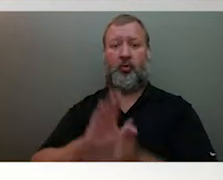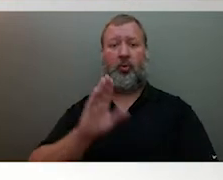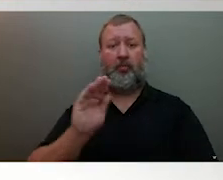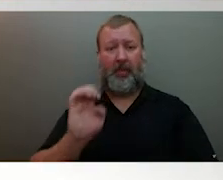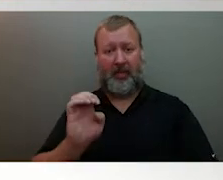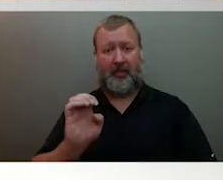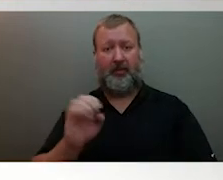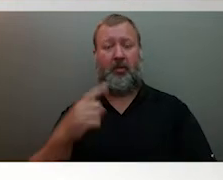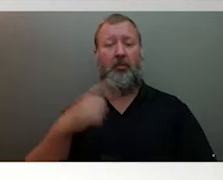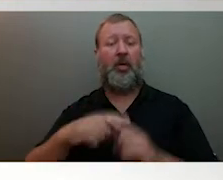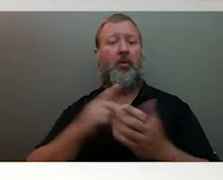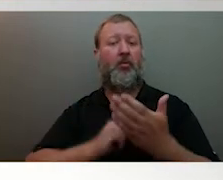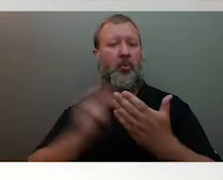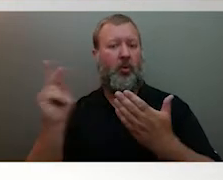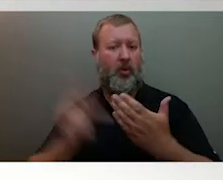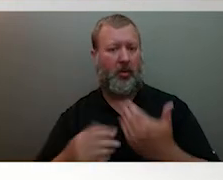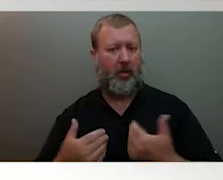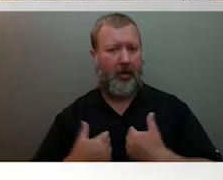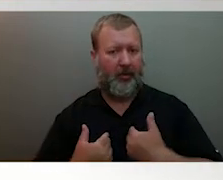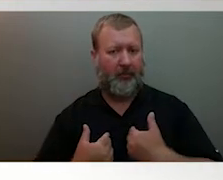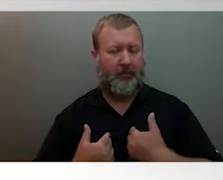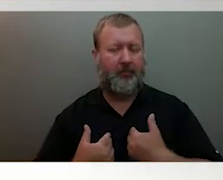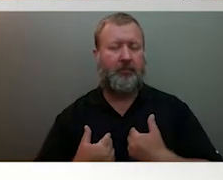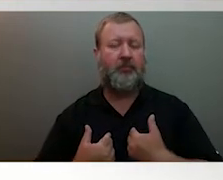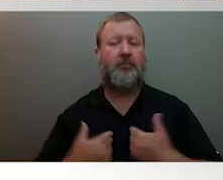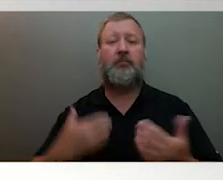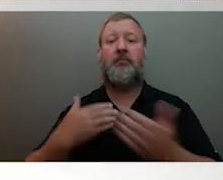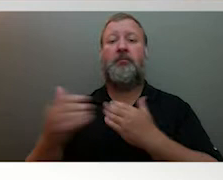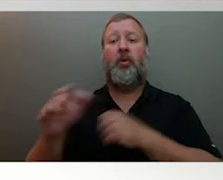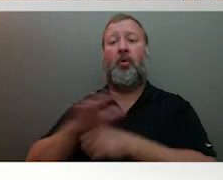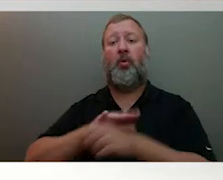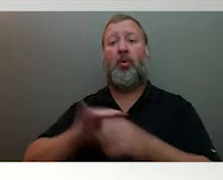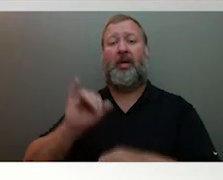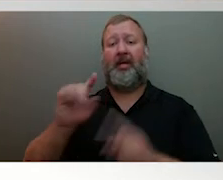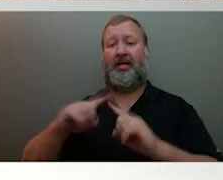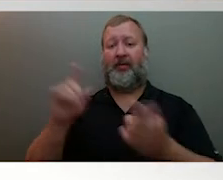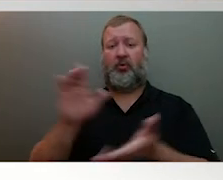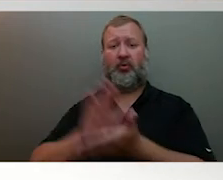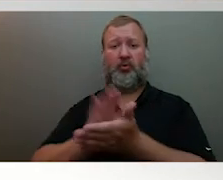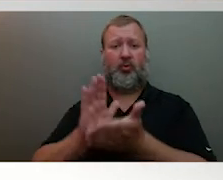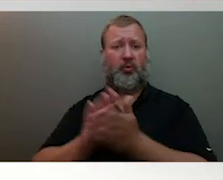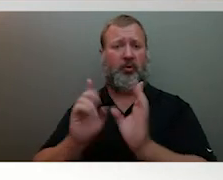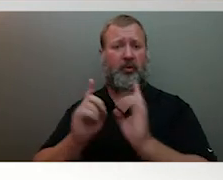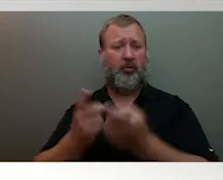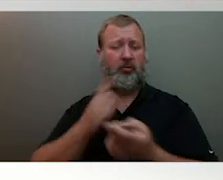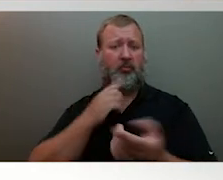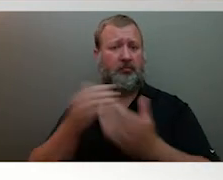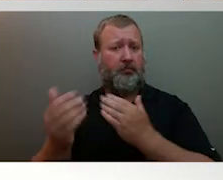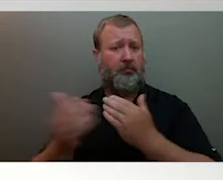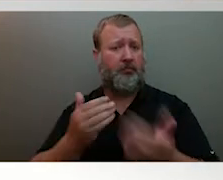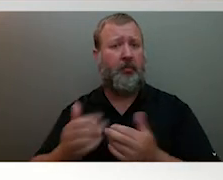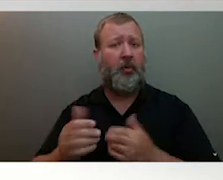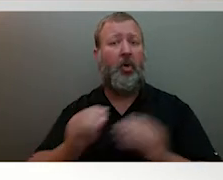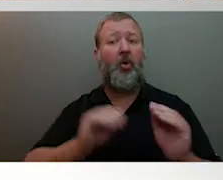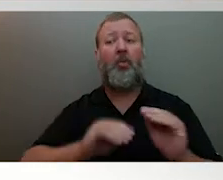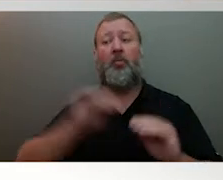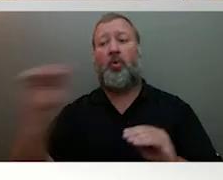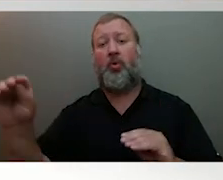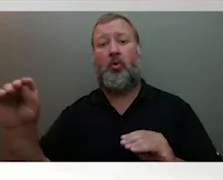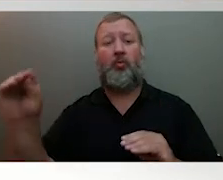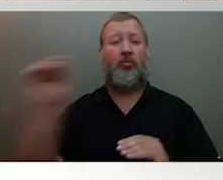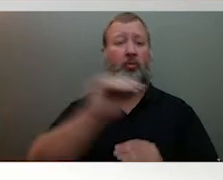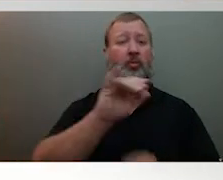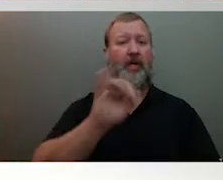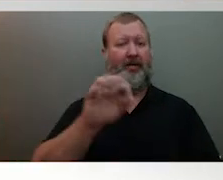hospital homebound program, even when these are located in different school districts, and move from one to the other as